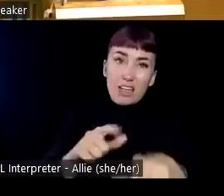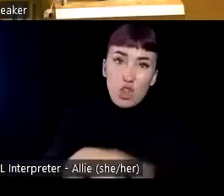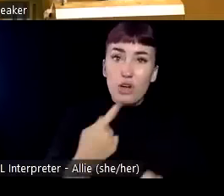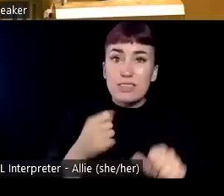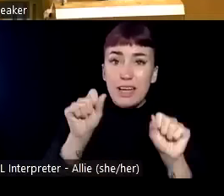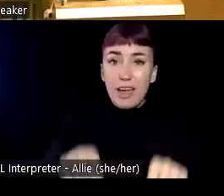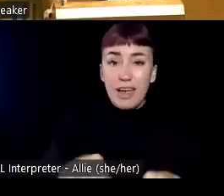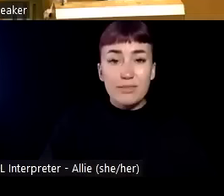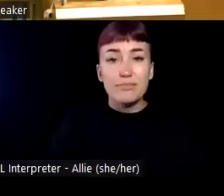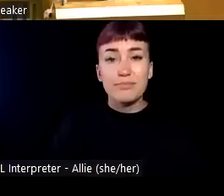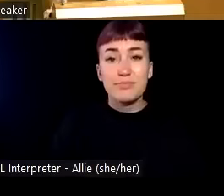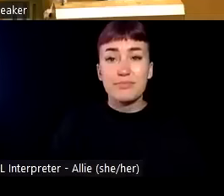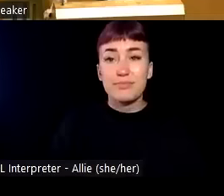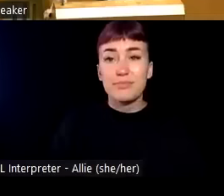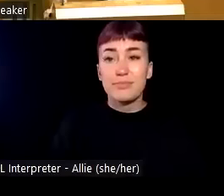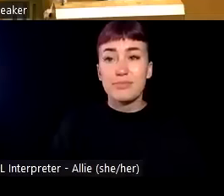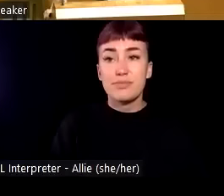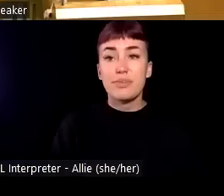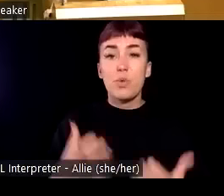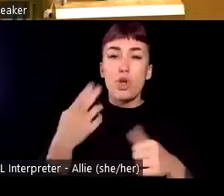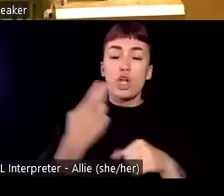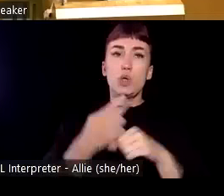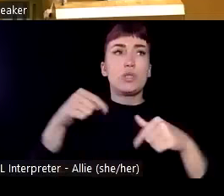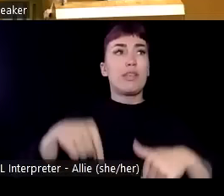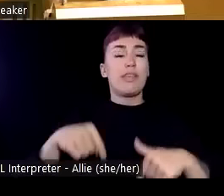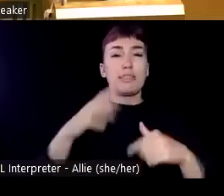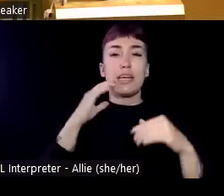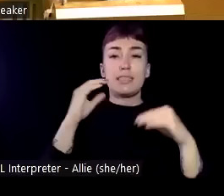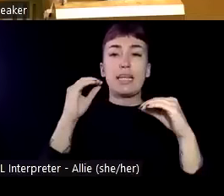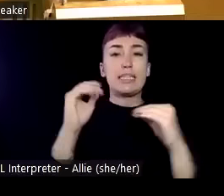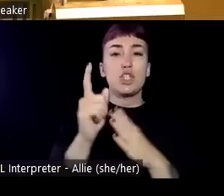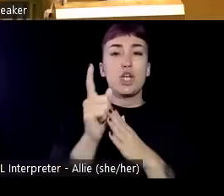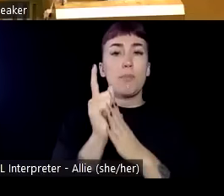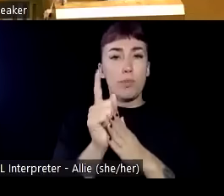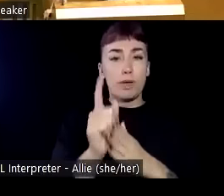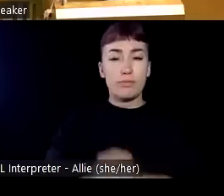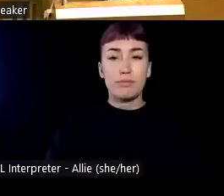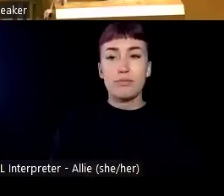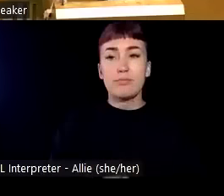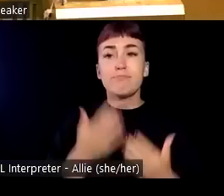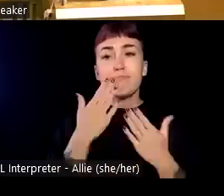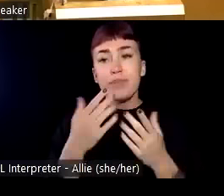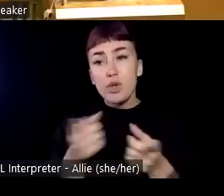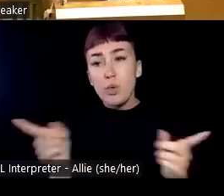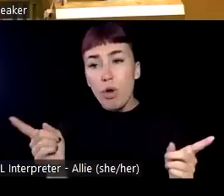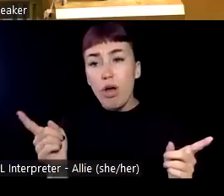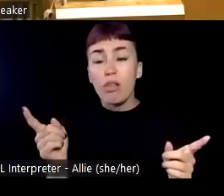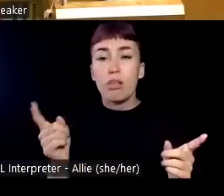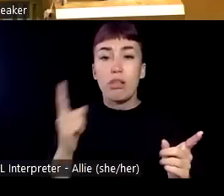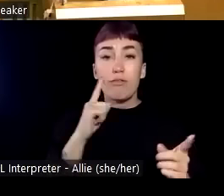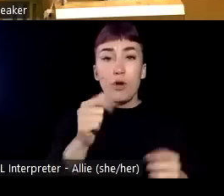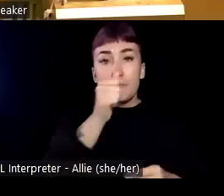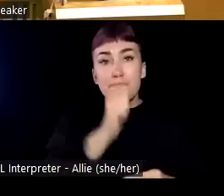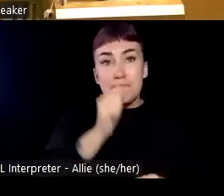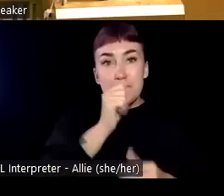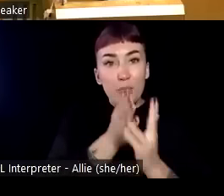And I want to use this as a kind of teaching moment. So I thank you guys for bearing with